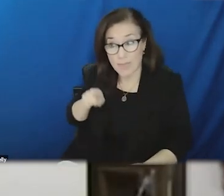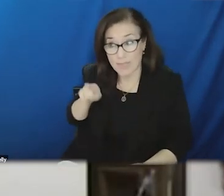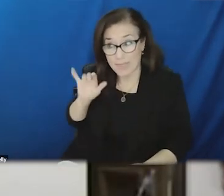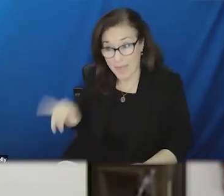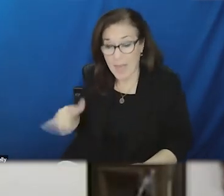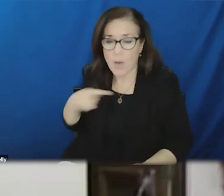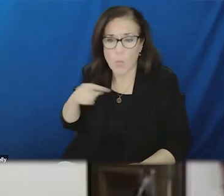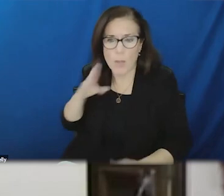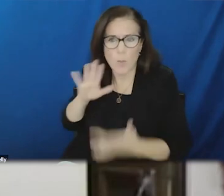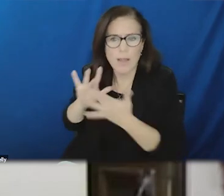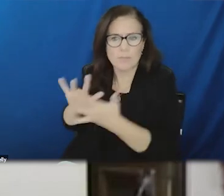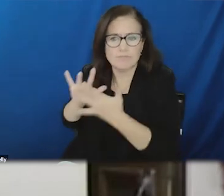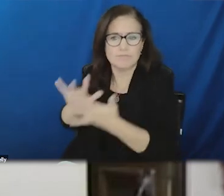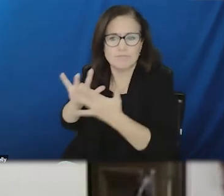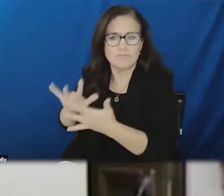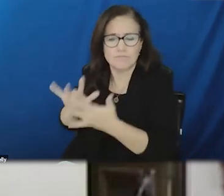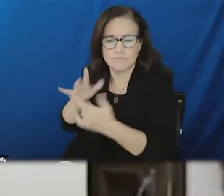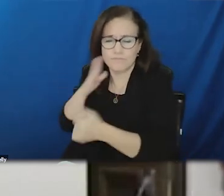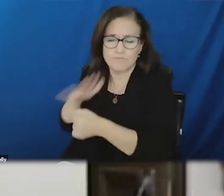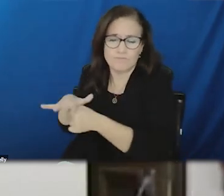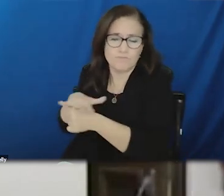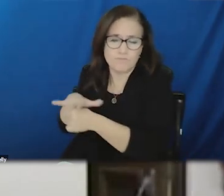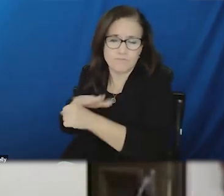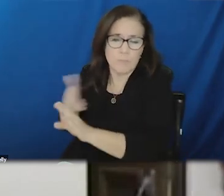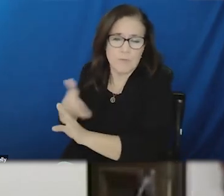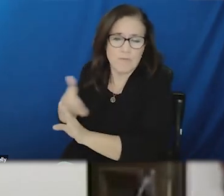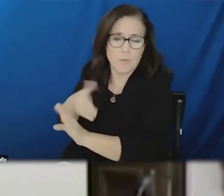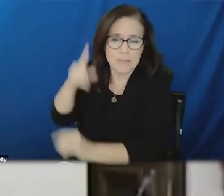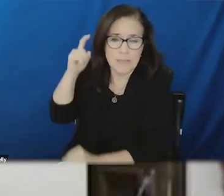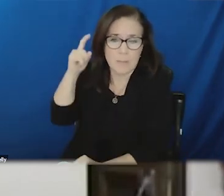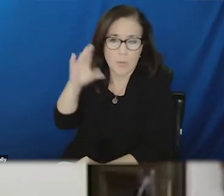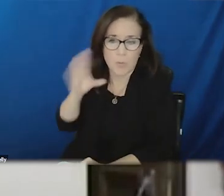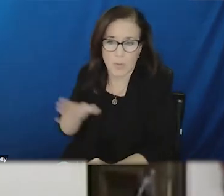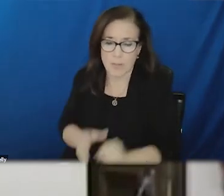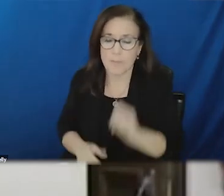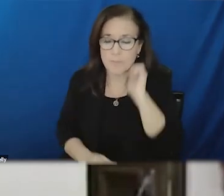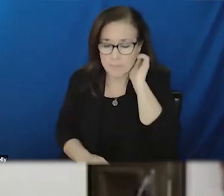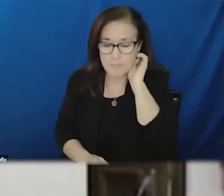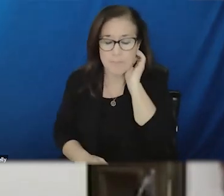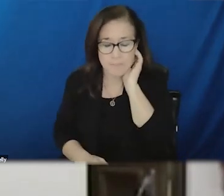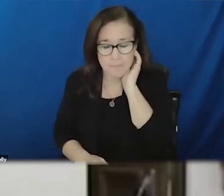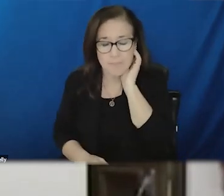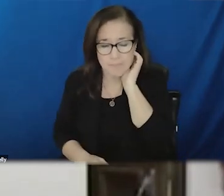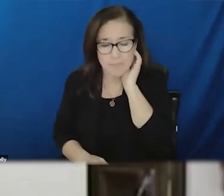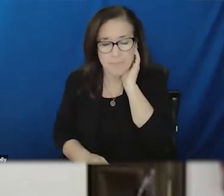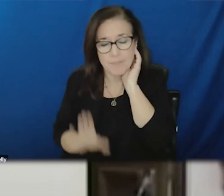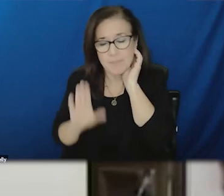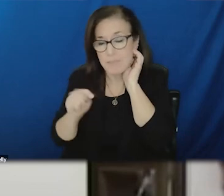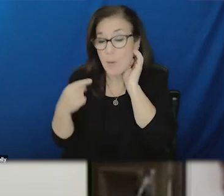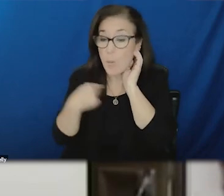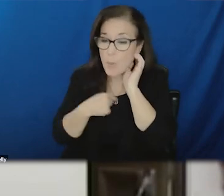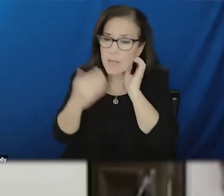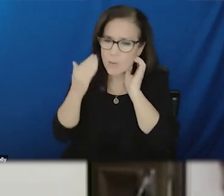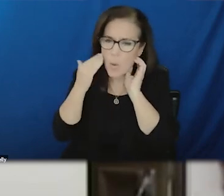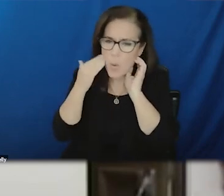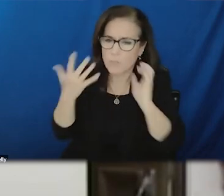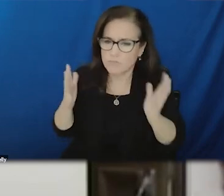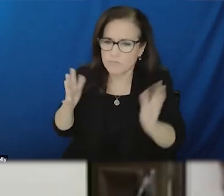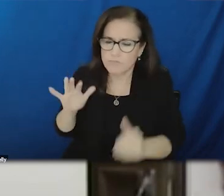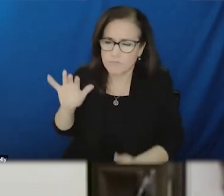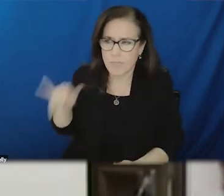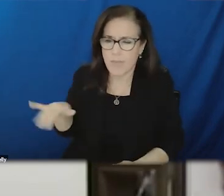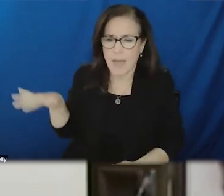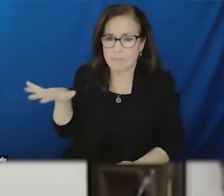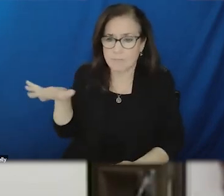outreach efforts for our families in the area. But we're well aware, and are